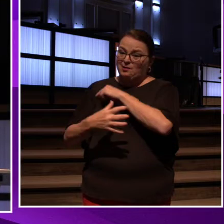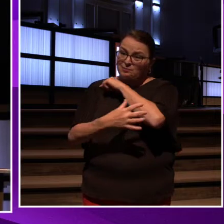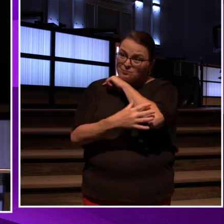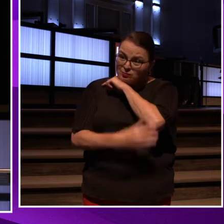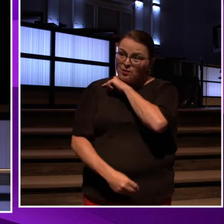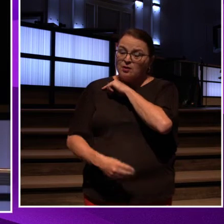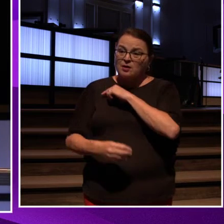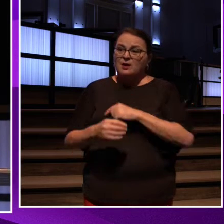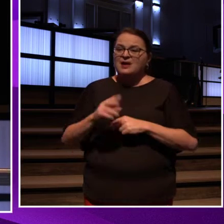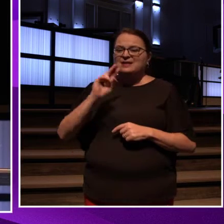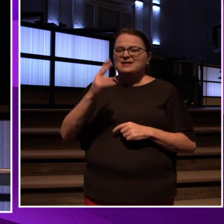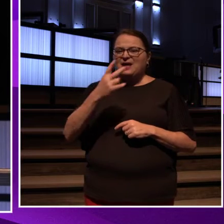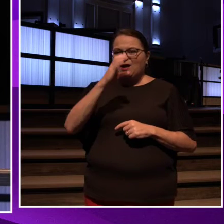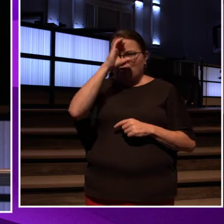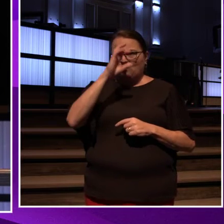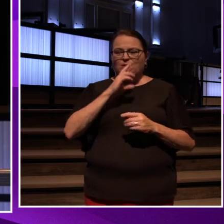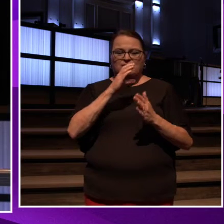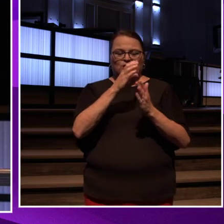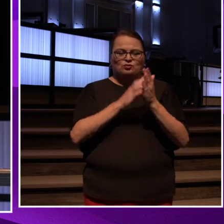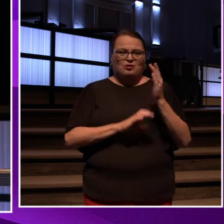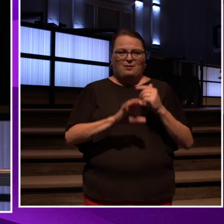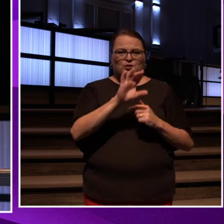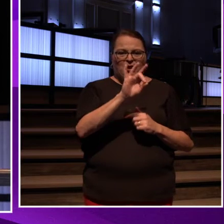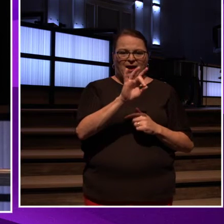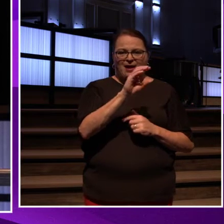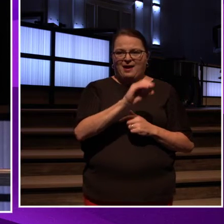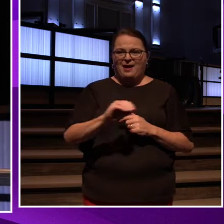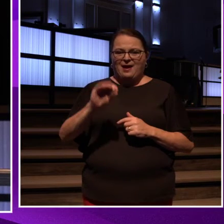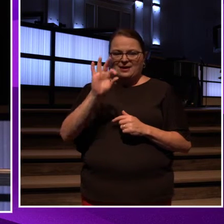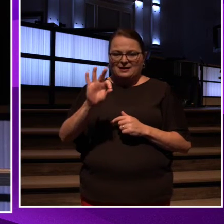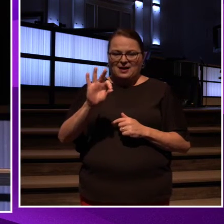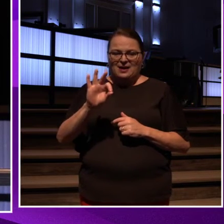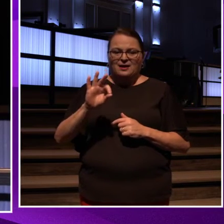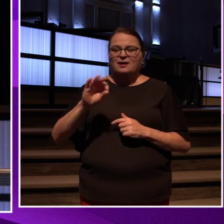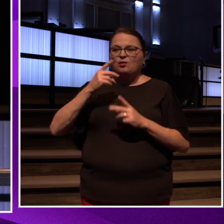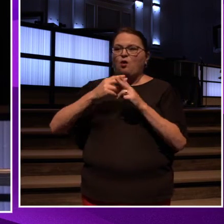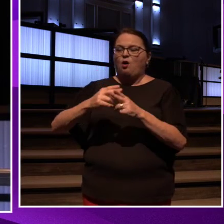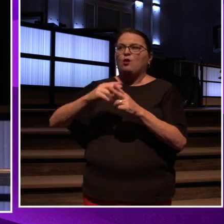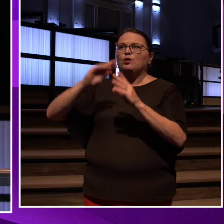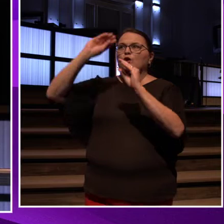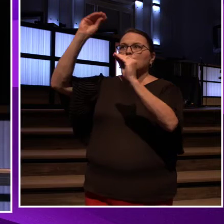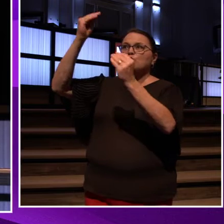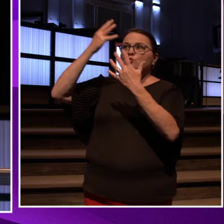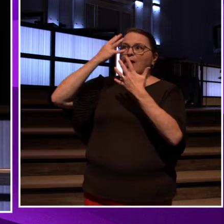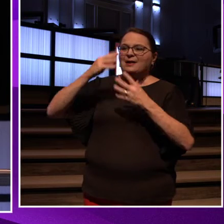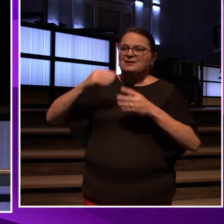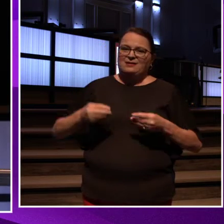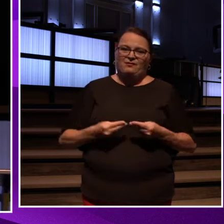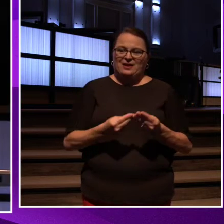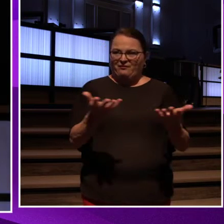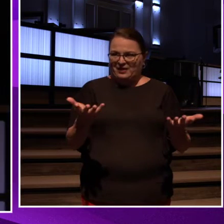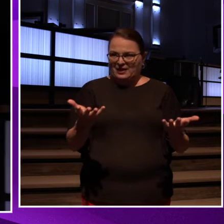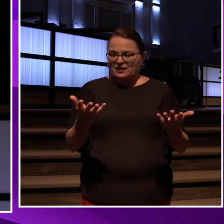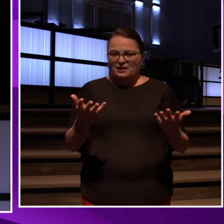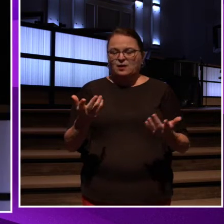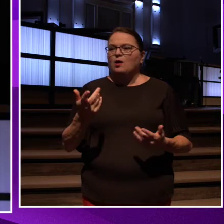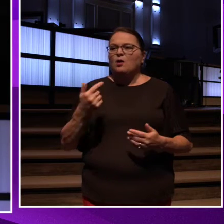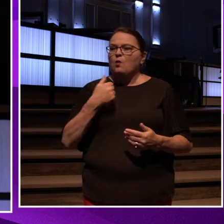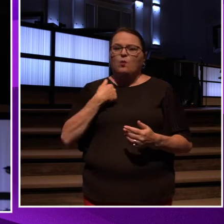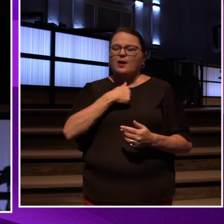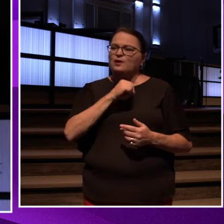to just put a big entitlement over those two chapters, the grace of giving. We don't give because we have